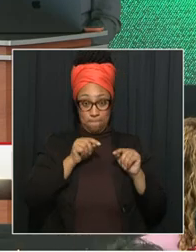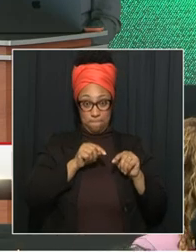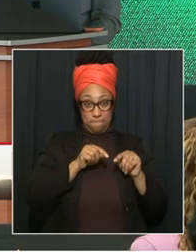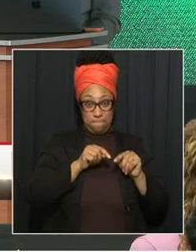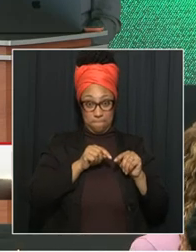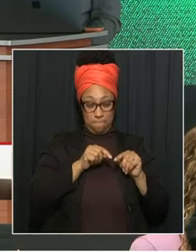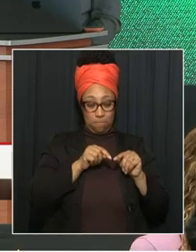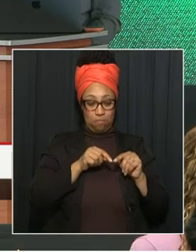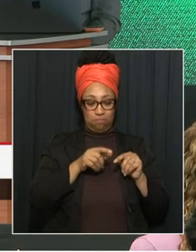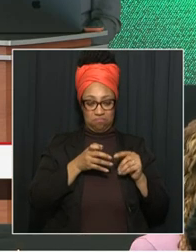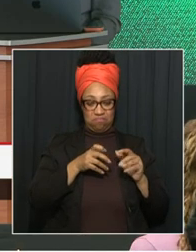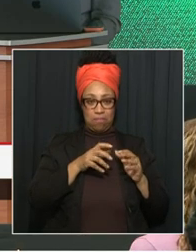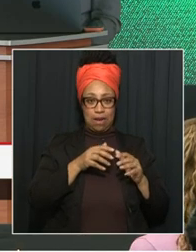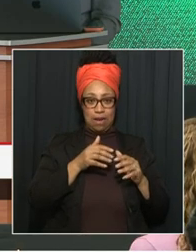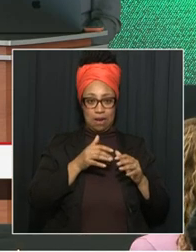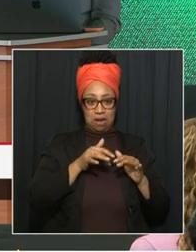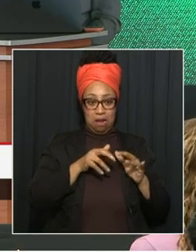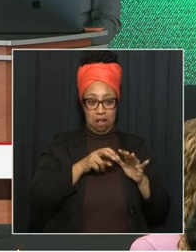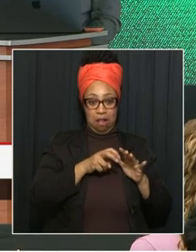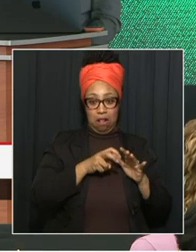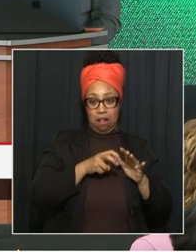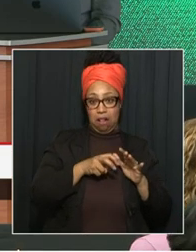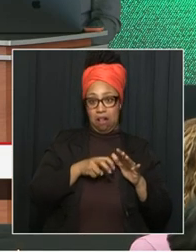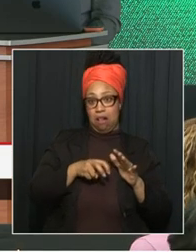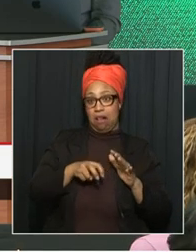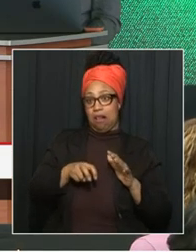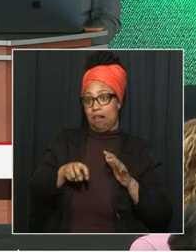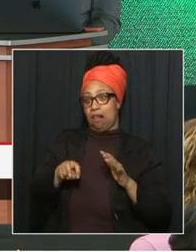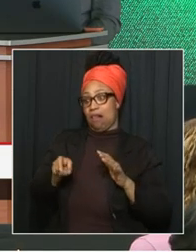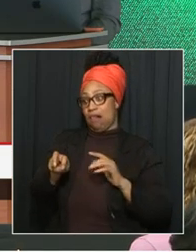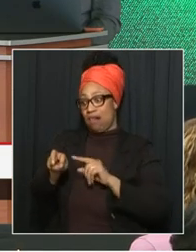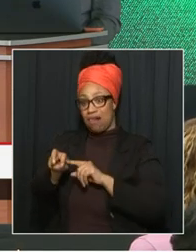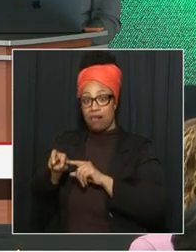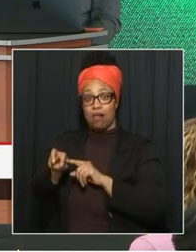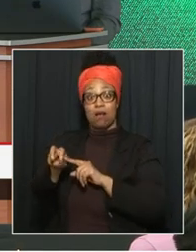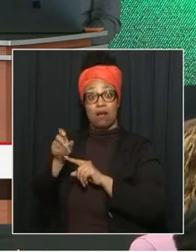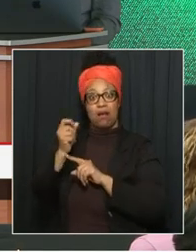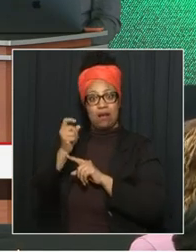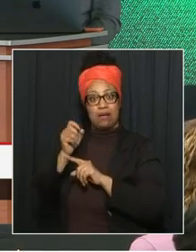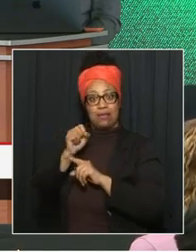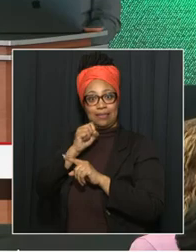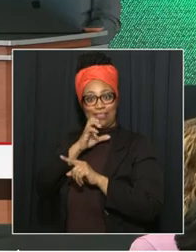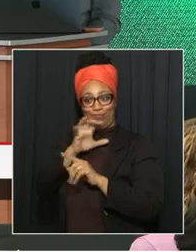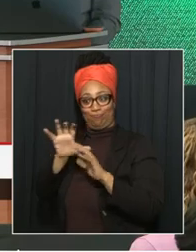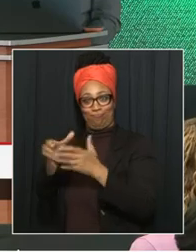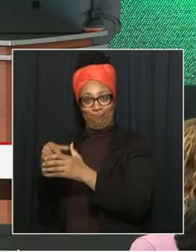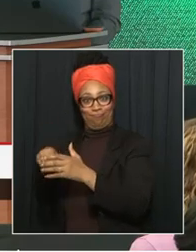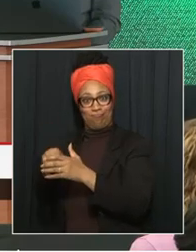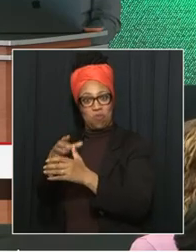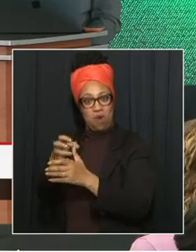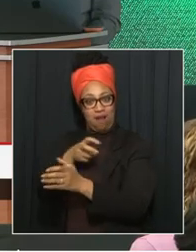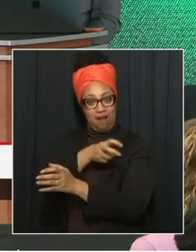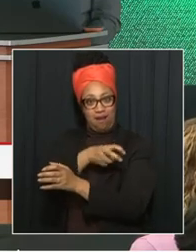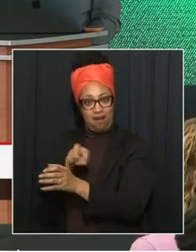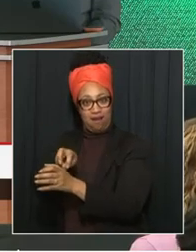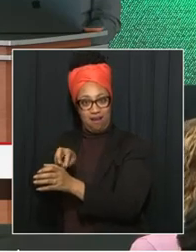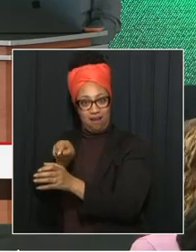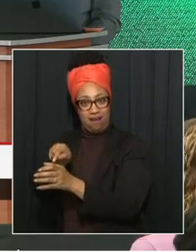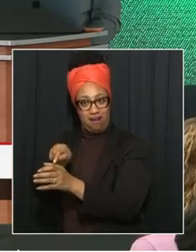seniors that would be affordable to me without my losing all